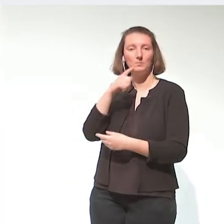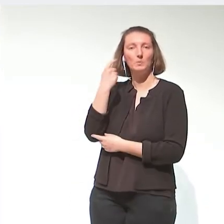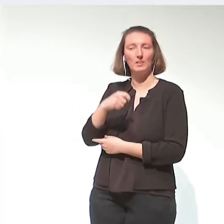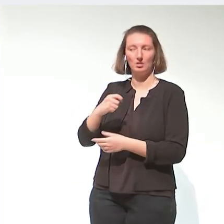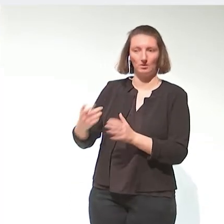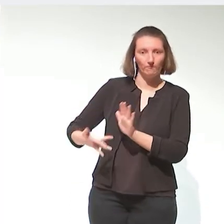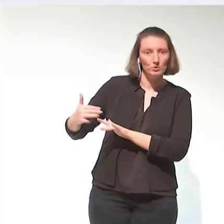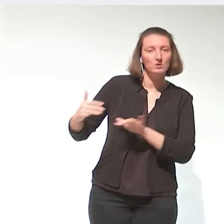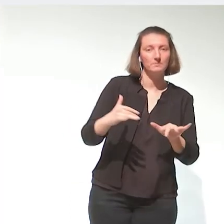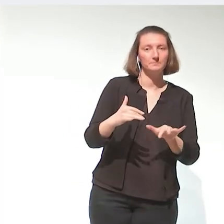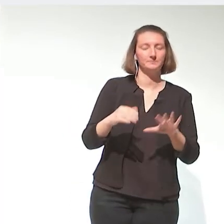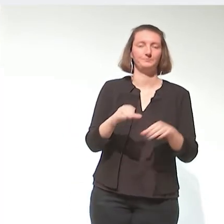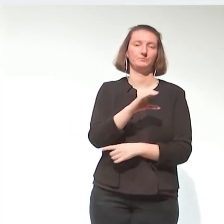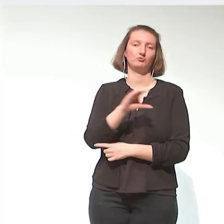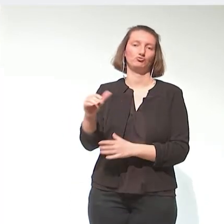disabilities.